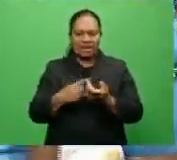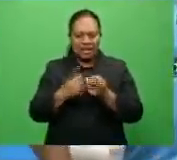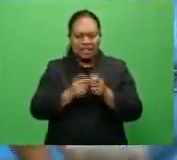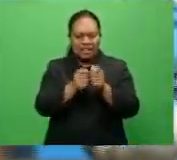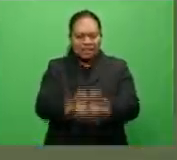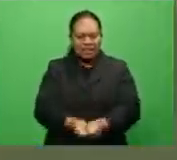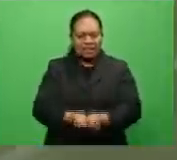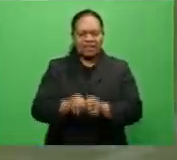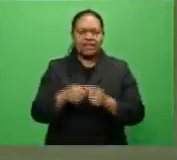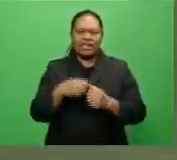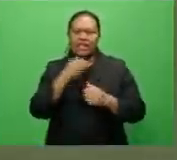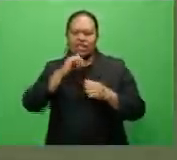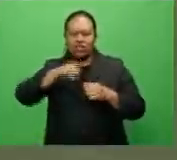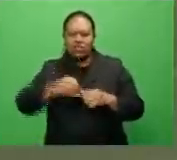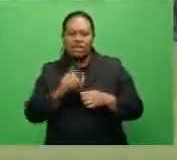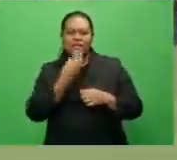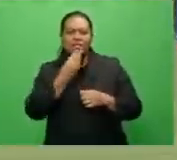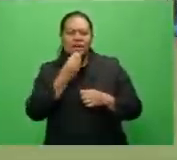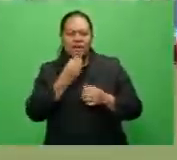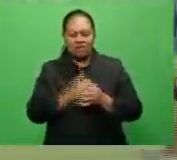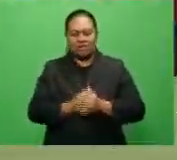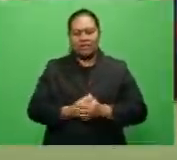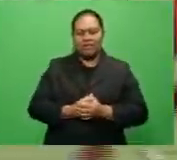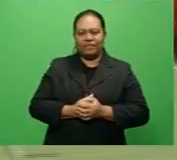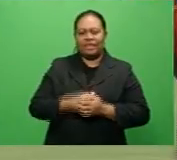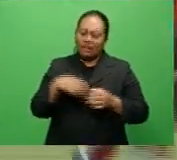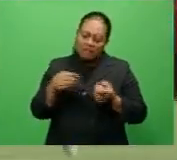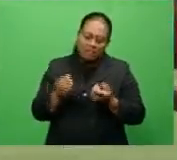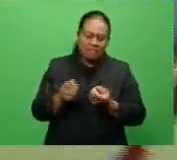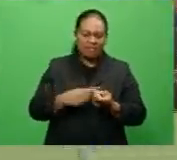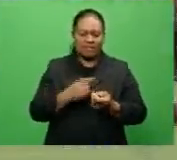James Brown. Namosi replied with an intercept from